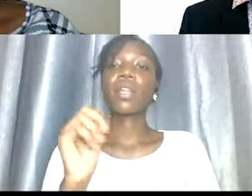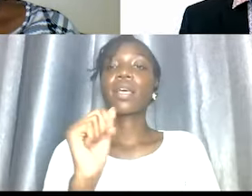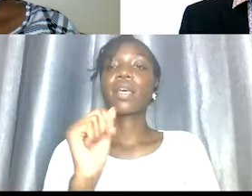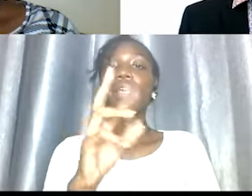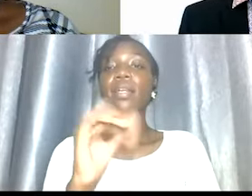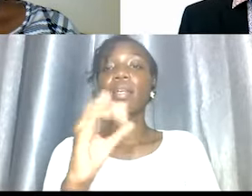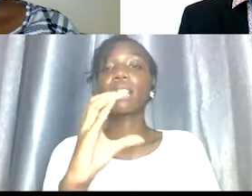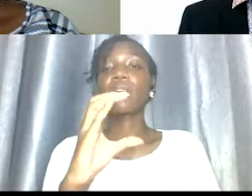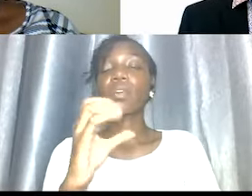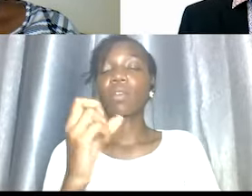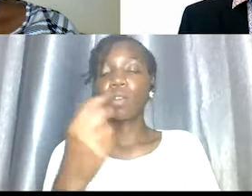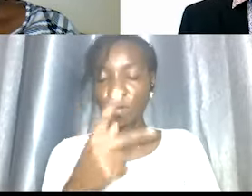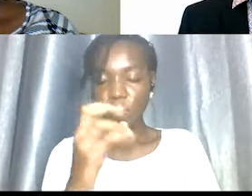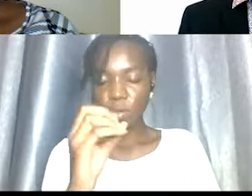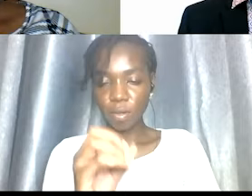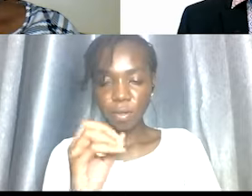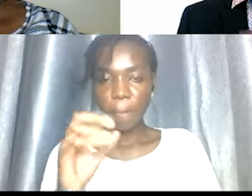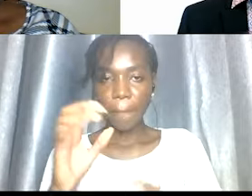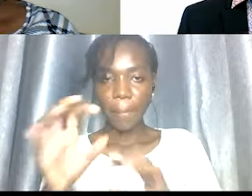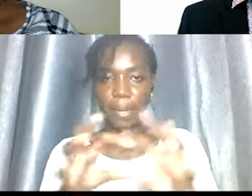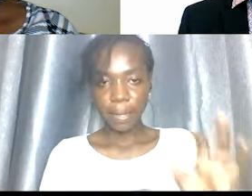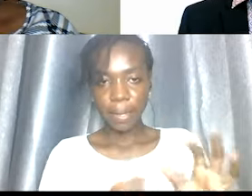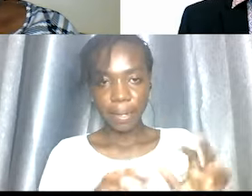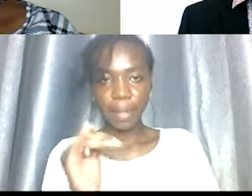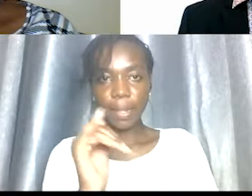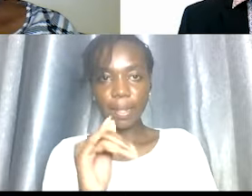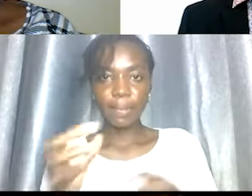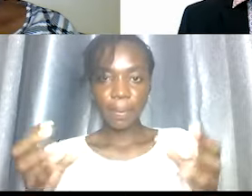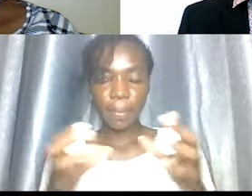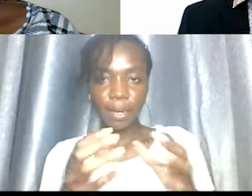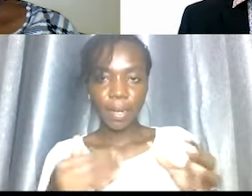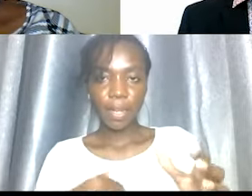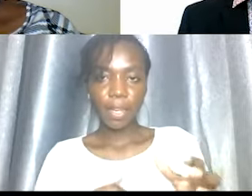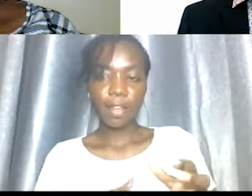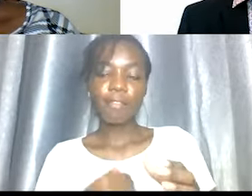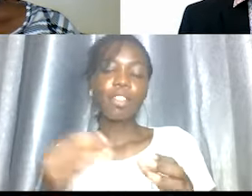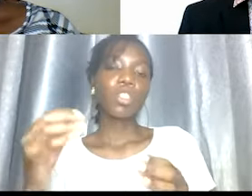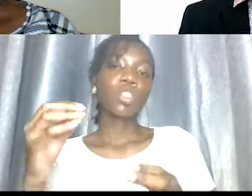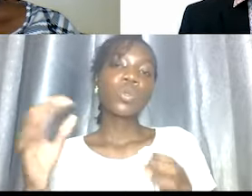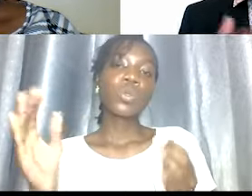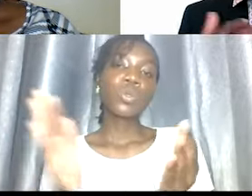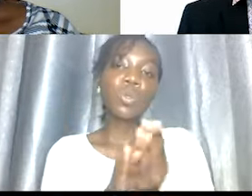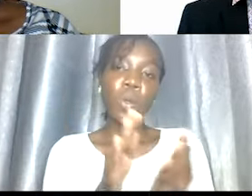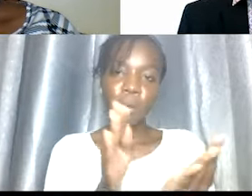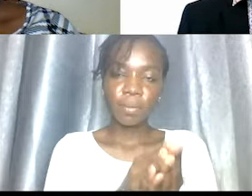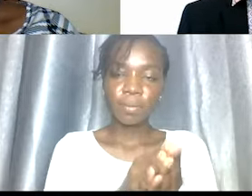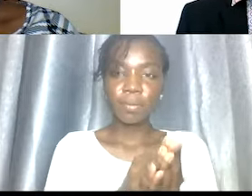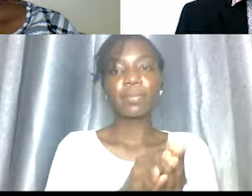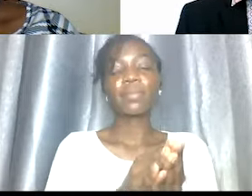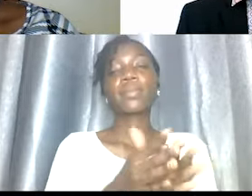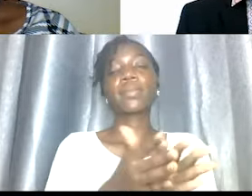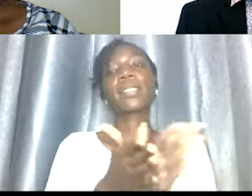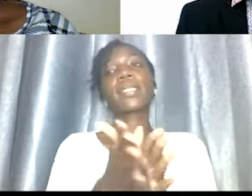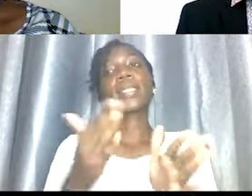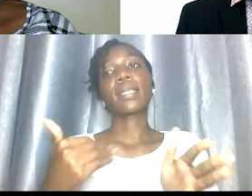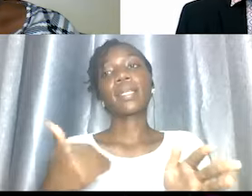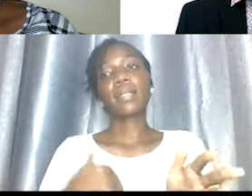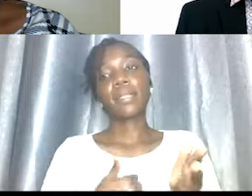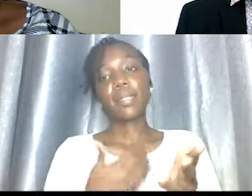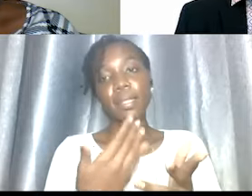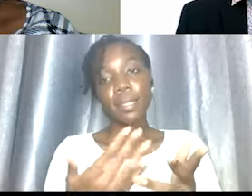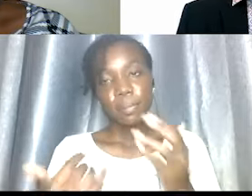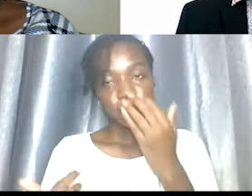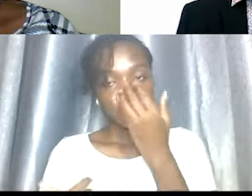company that owned retail stores like that of Walmart, because